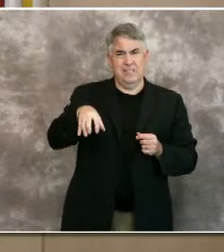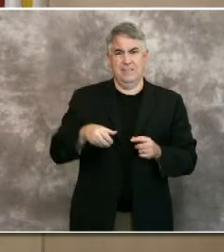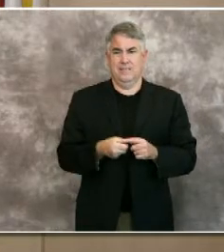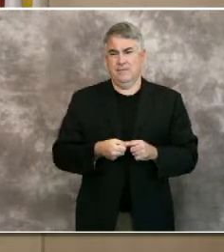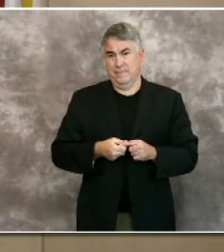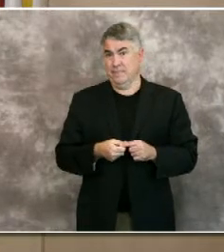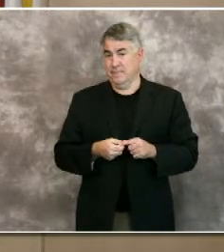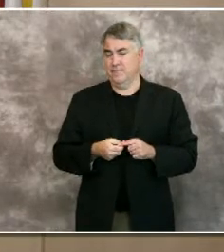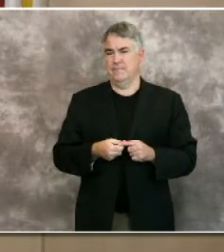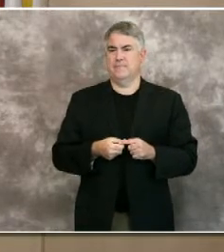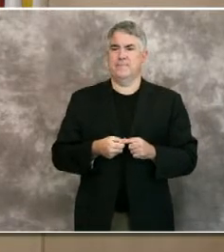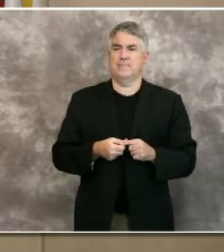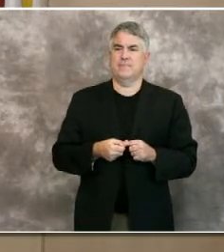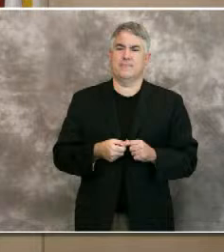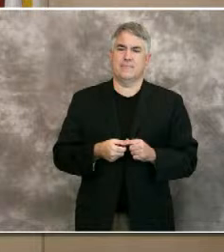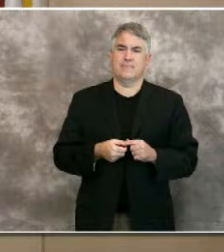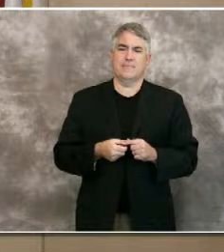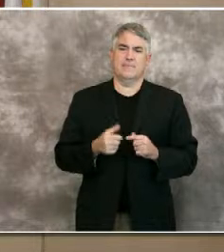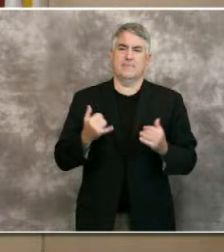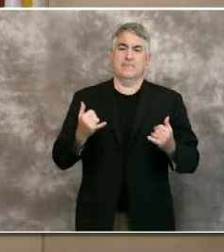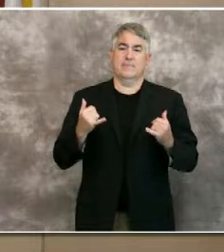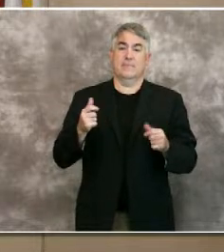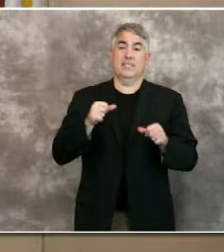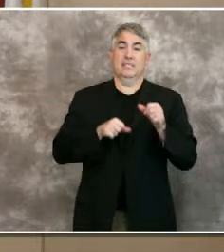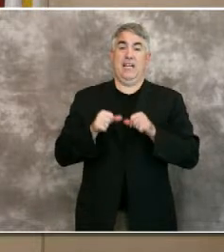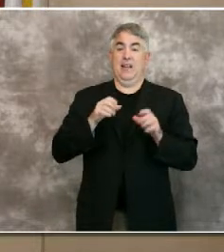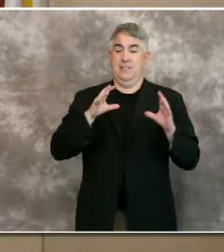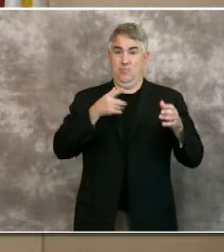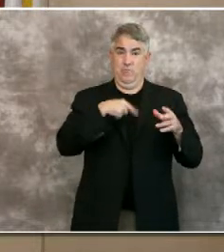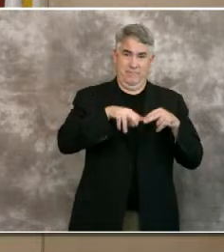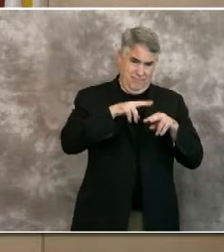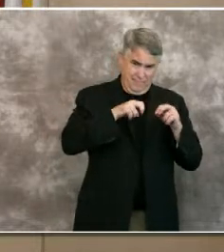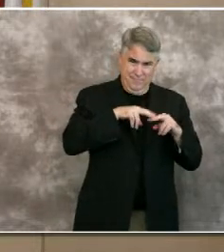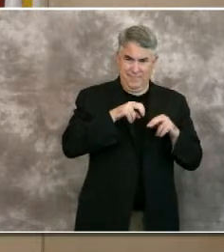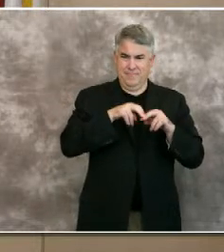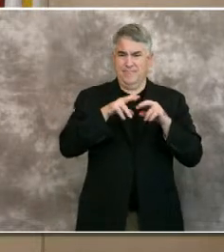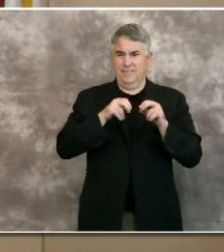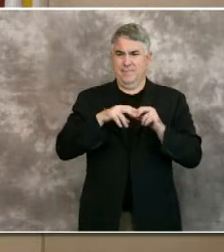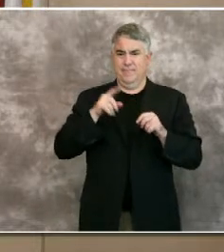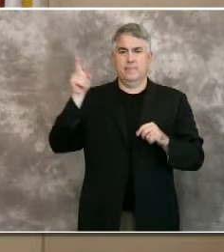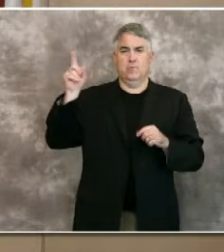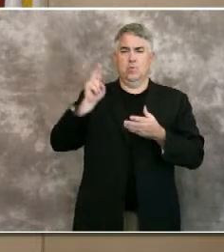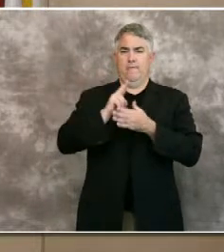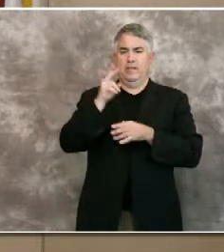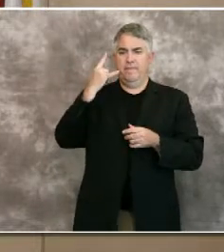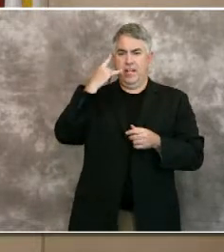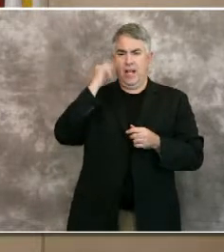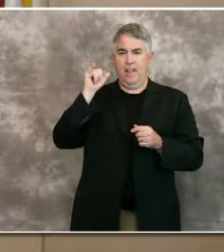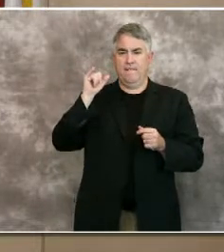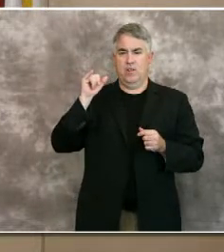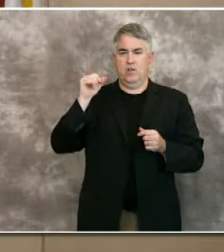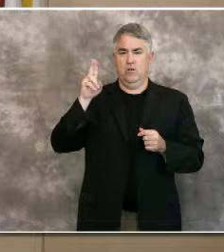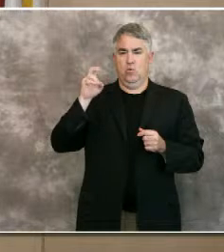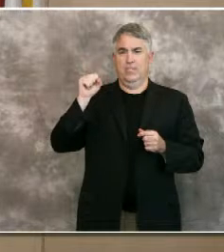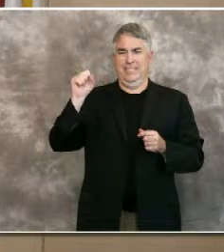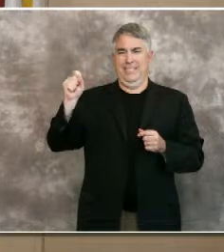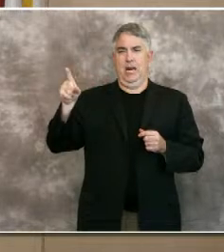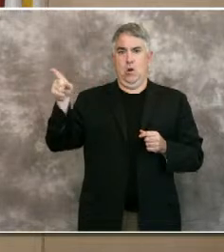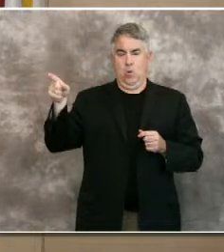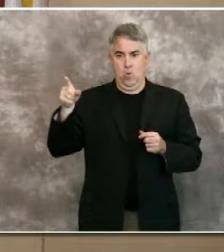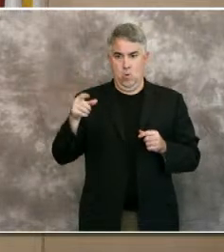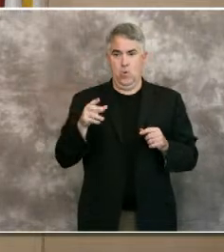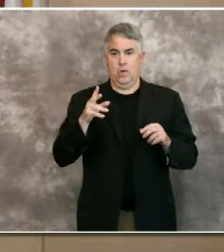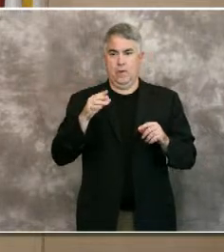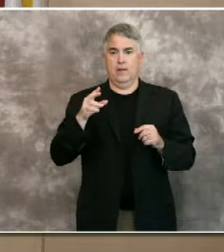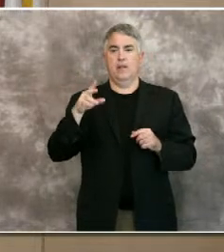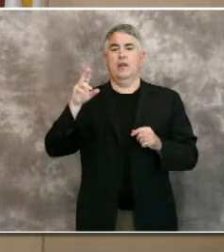ago. A team of scientists from the University of California, San Diego, Caltech, and the